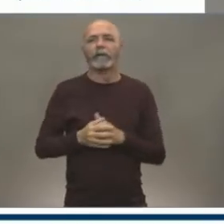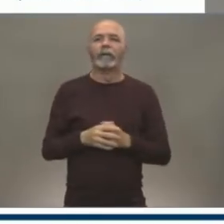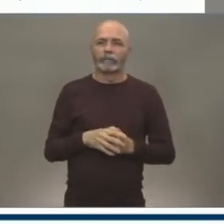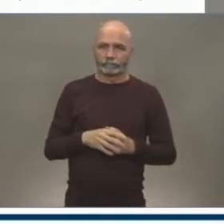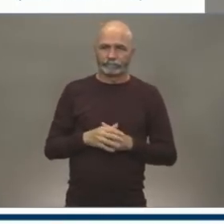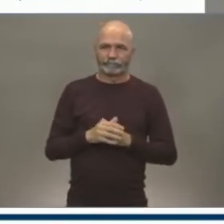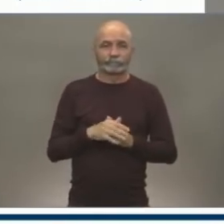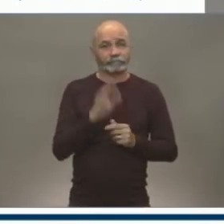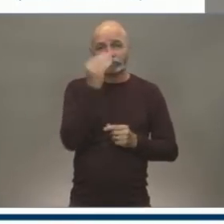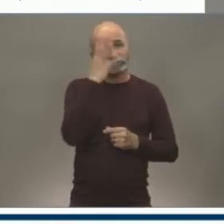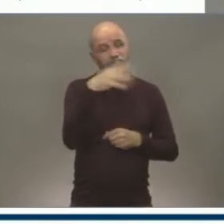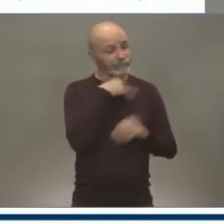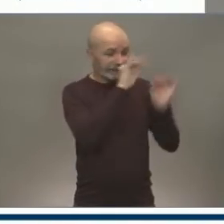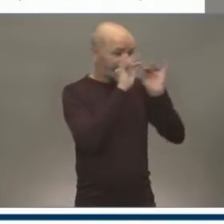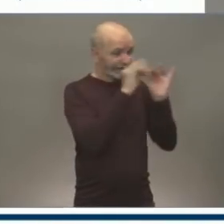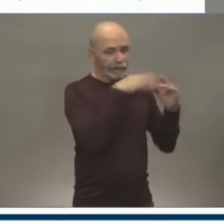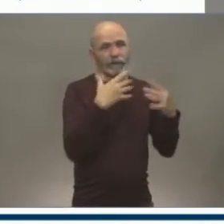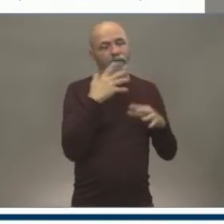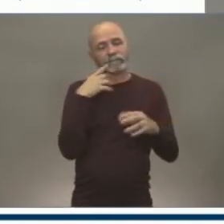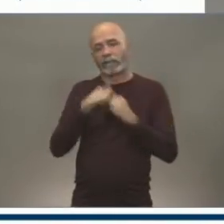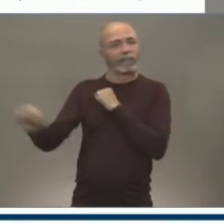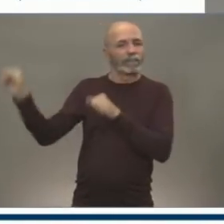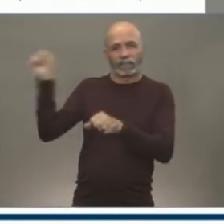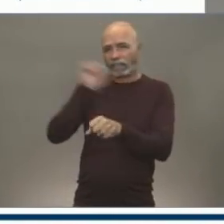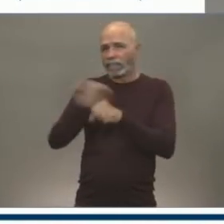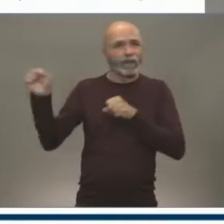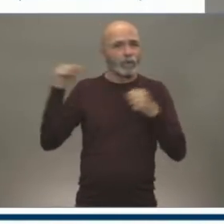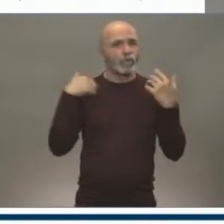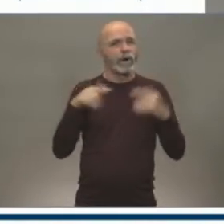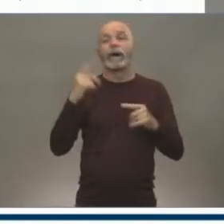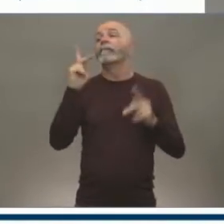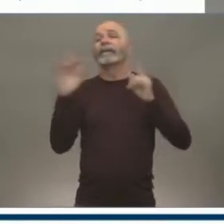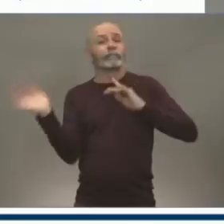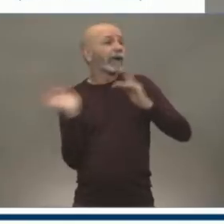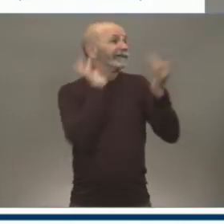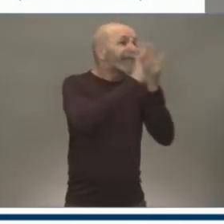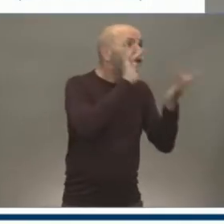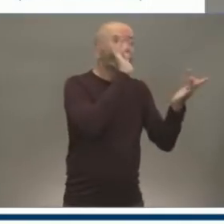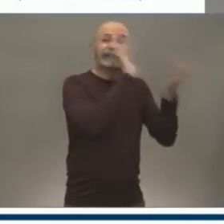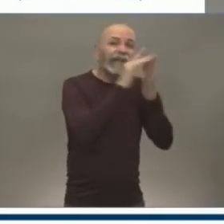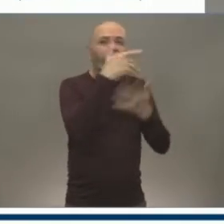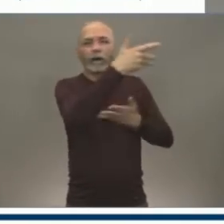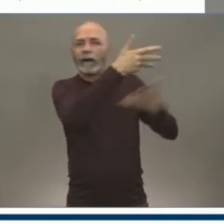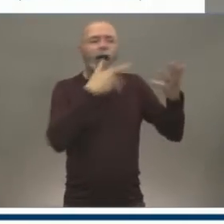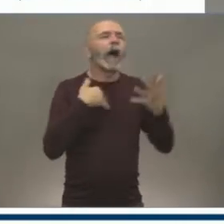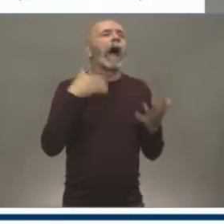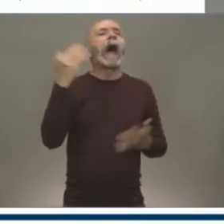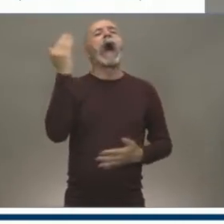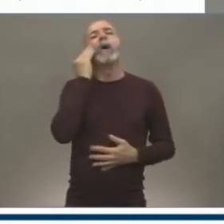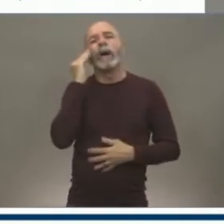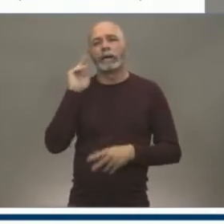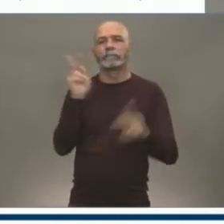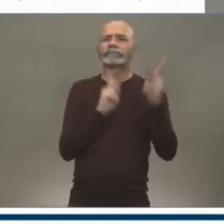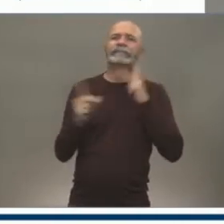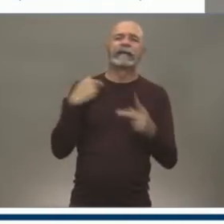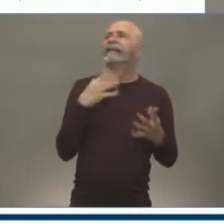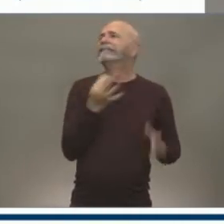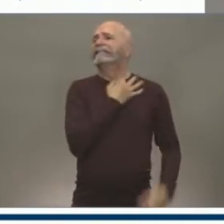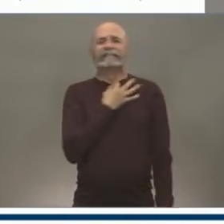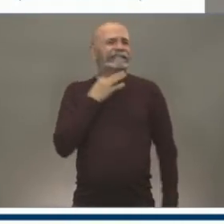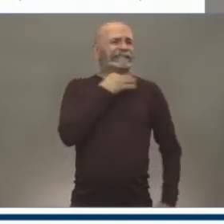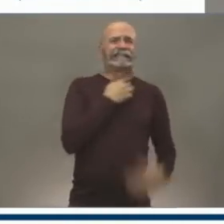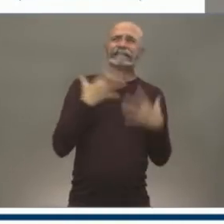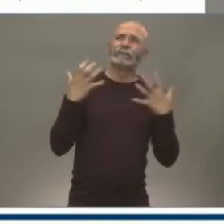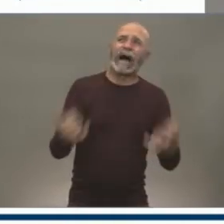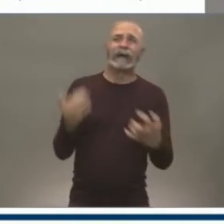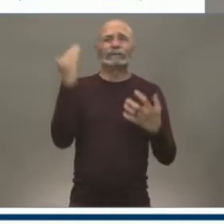can to get back to people as soon as possible. We know people wanted to get their appointment. We know people need their results. But as